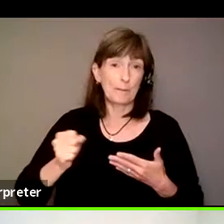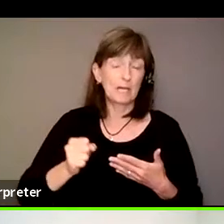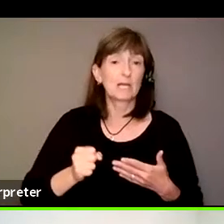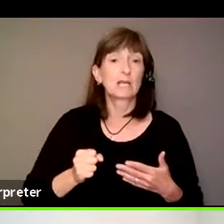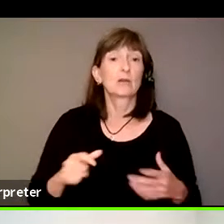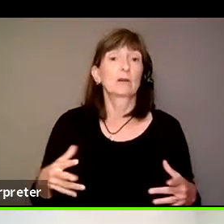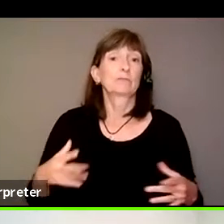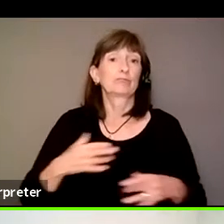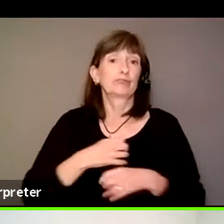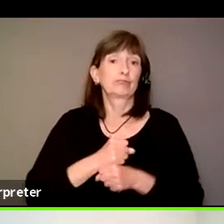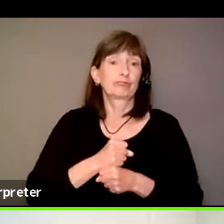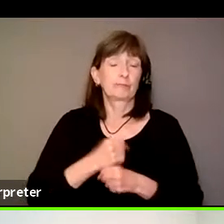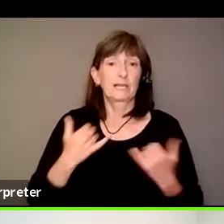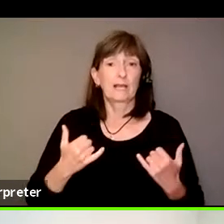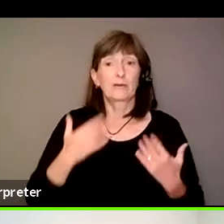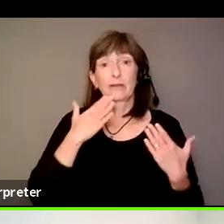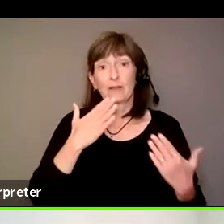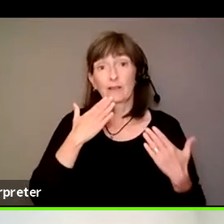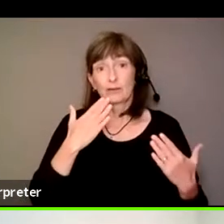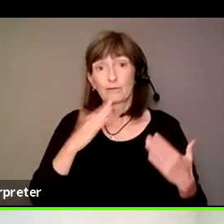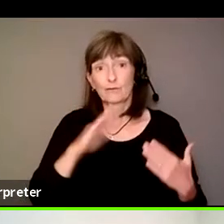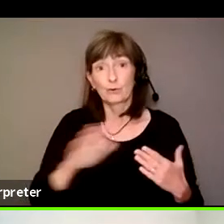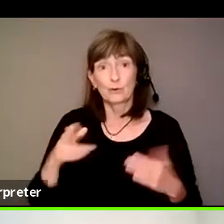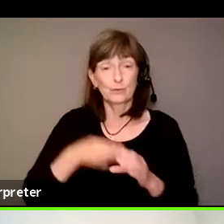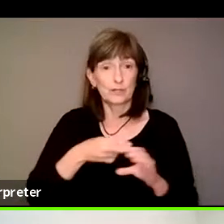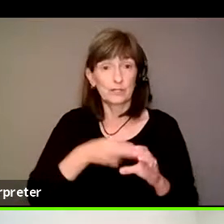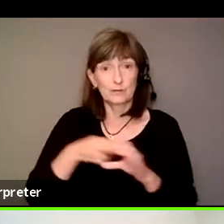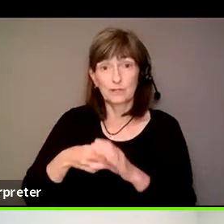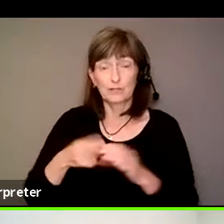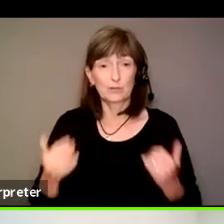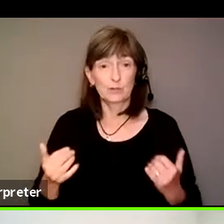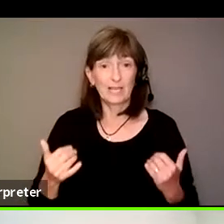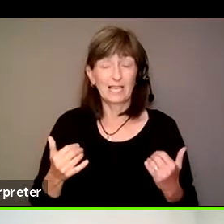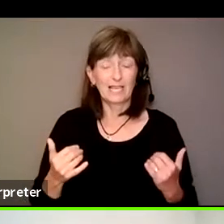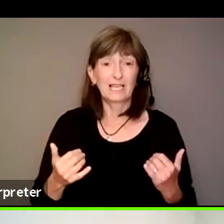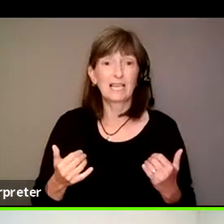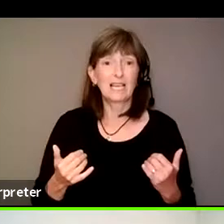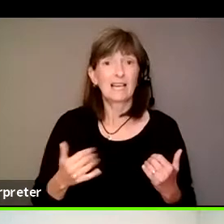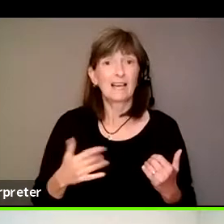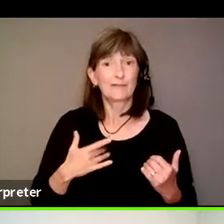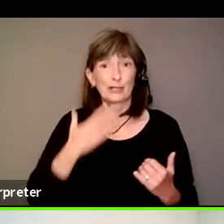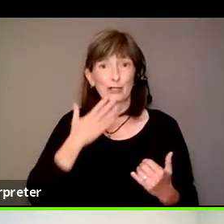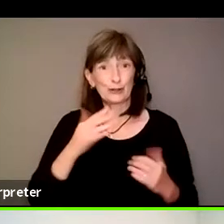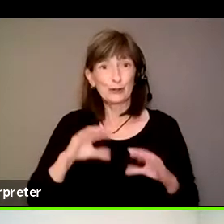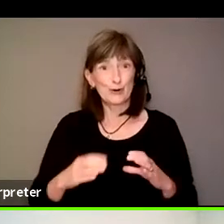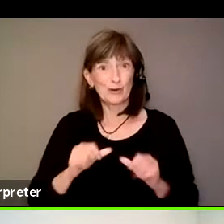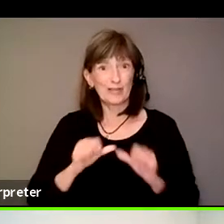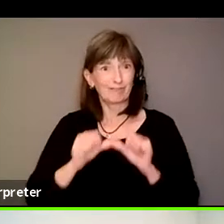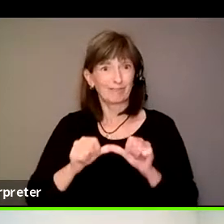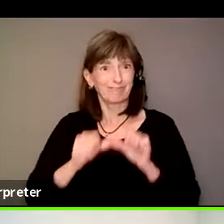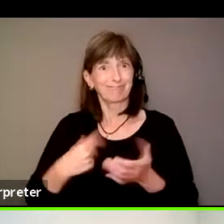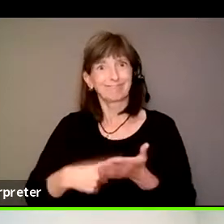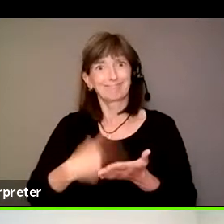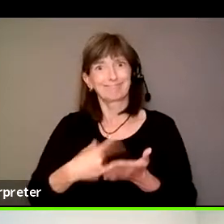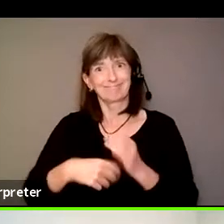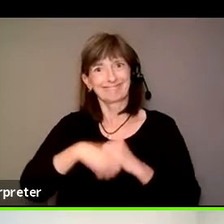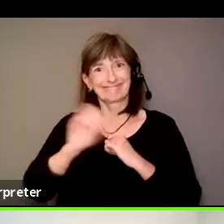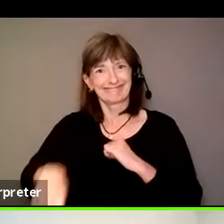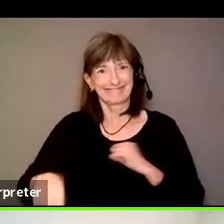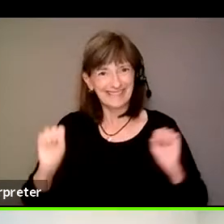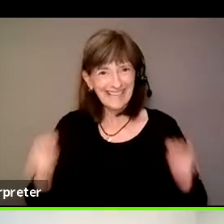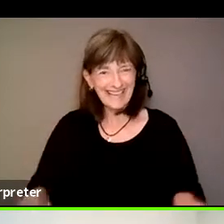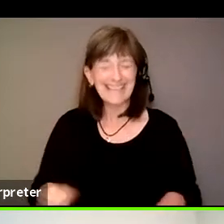up quickly and just thank everybody for their participation today. I think we could probably, you picked a good bunch, because we could probably talk about this all day long, right?